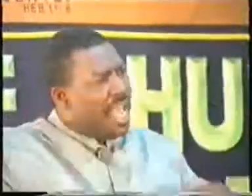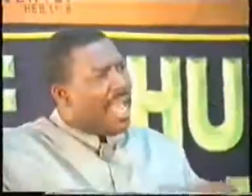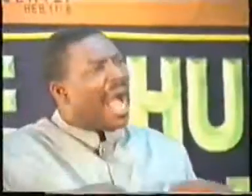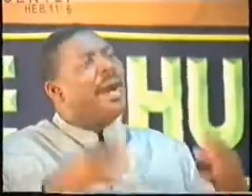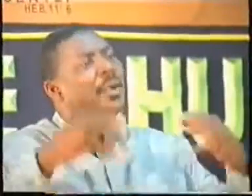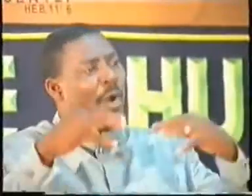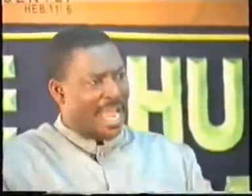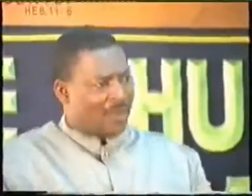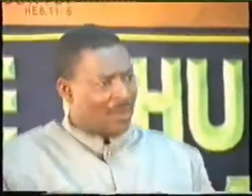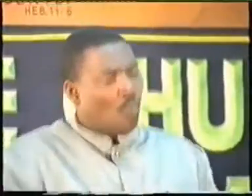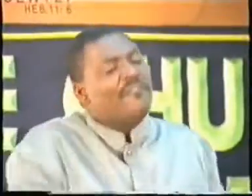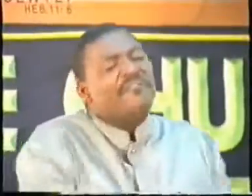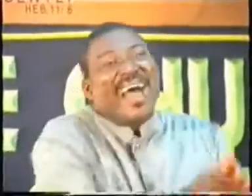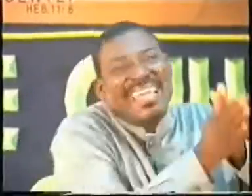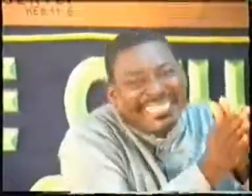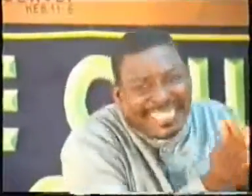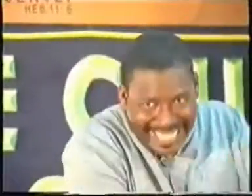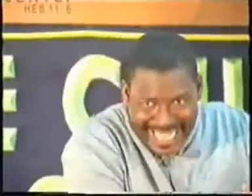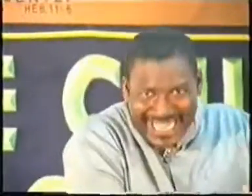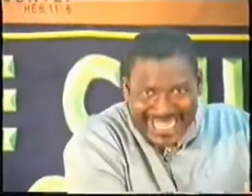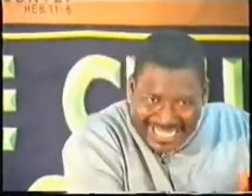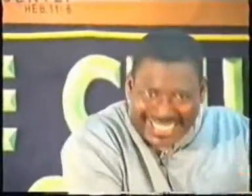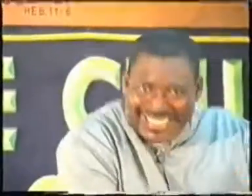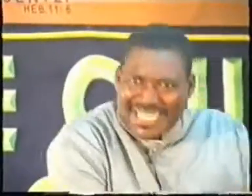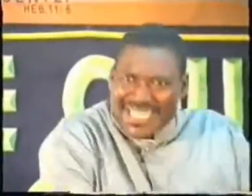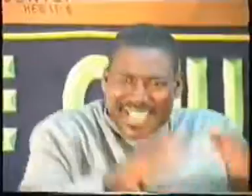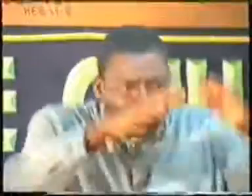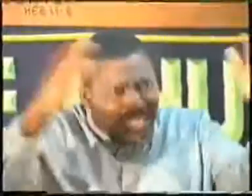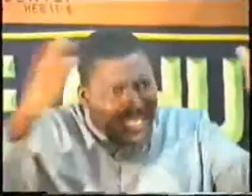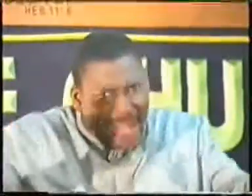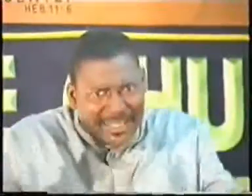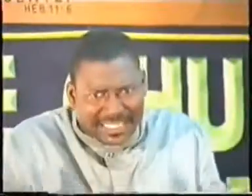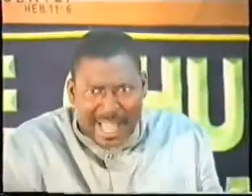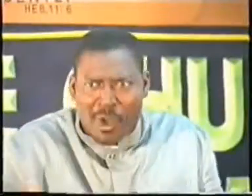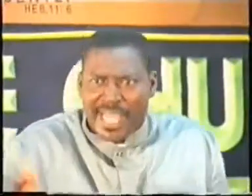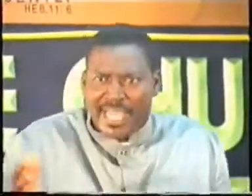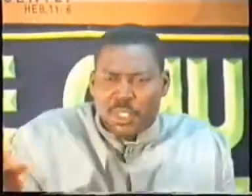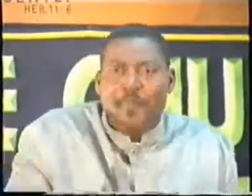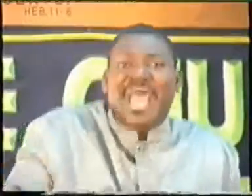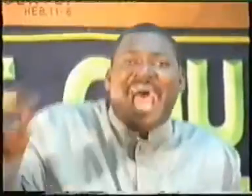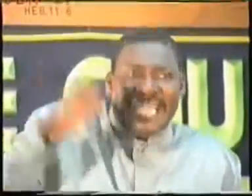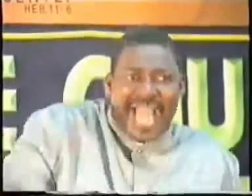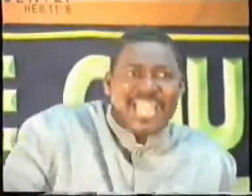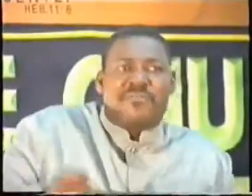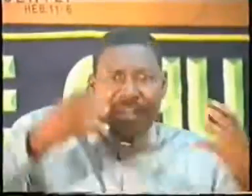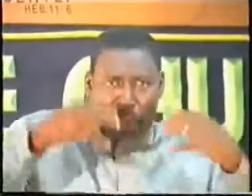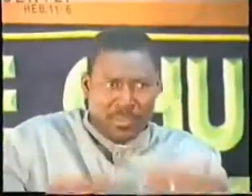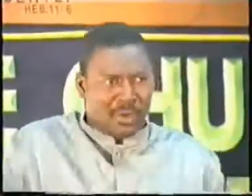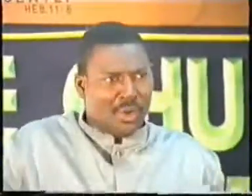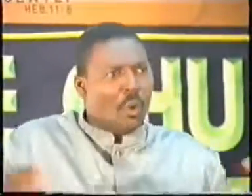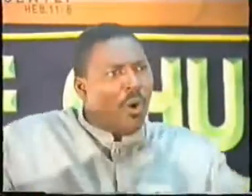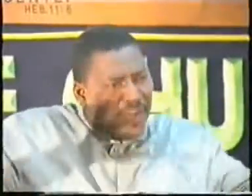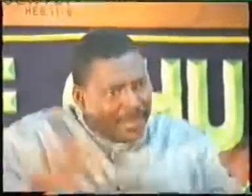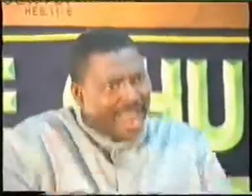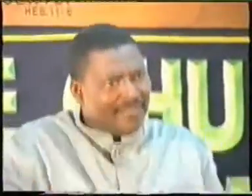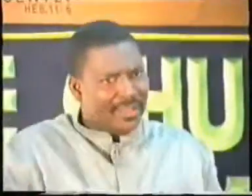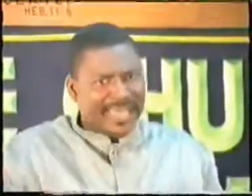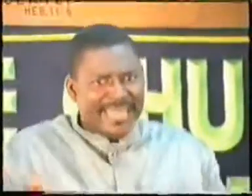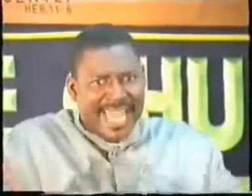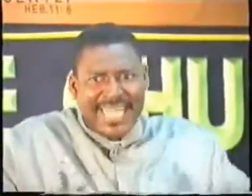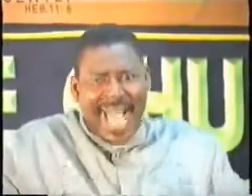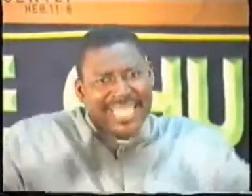no yie ama no anya no womfa ensie that is sasor ni nyina ba hiamu a de obi anya ye firi na kuma mu no womfa